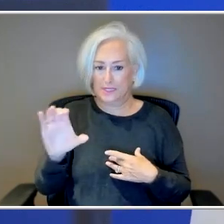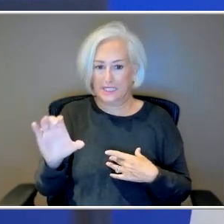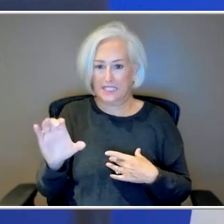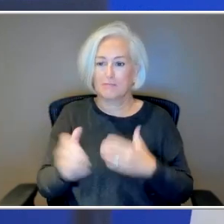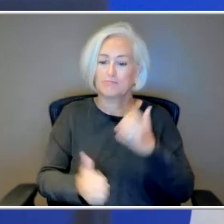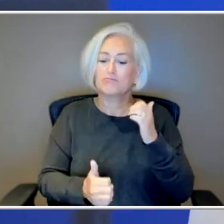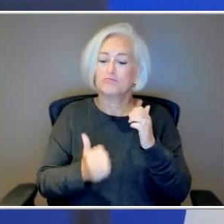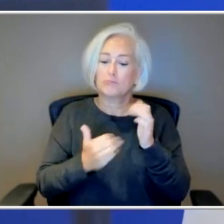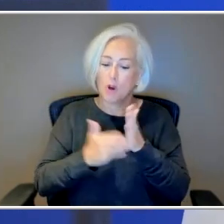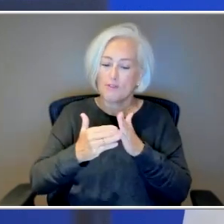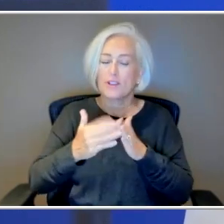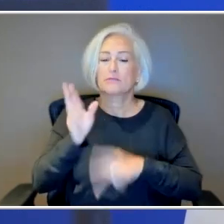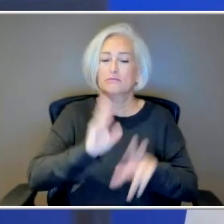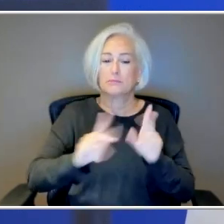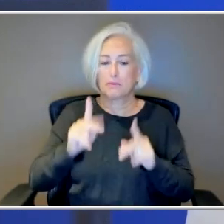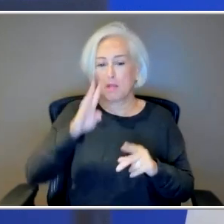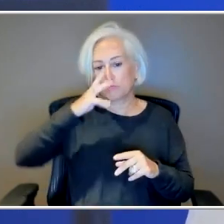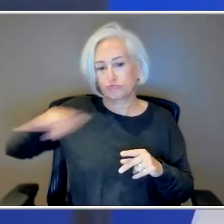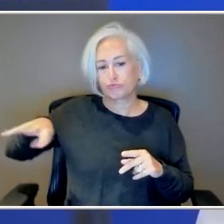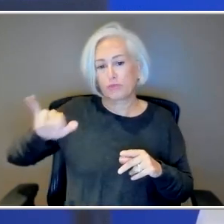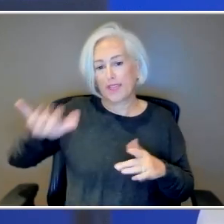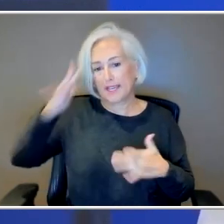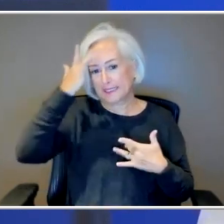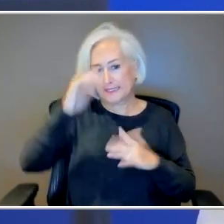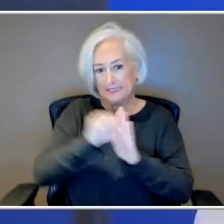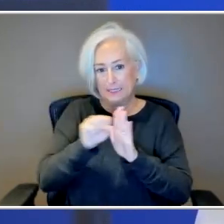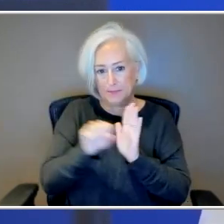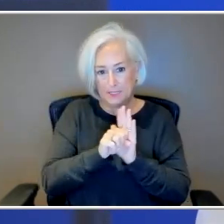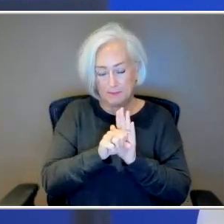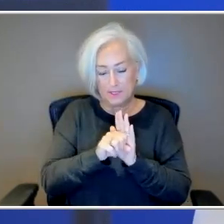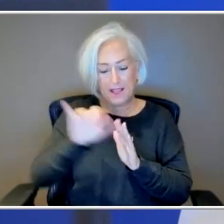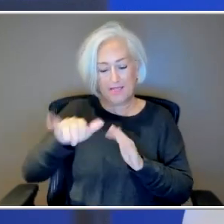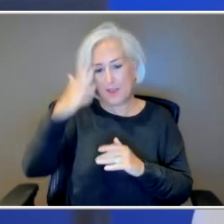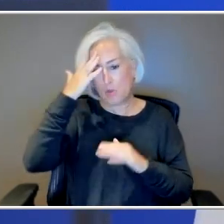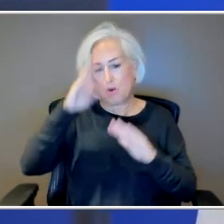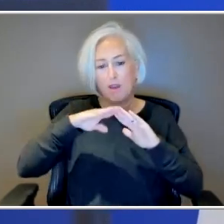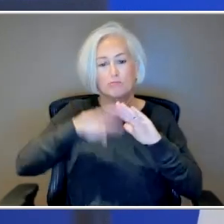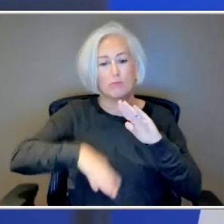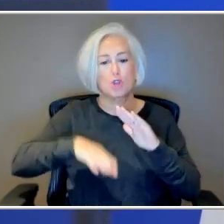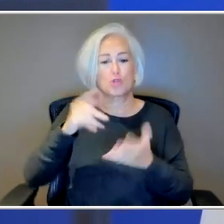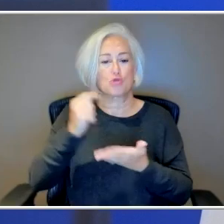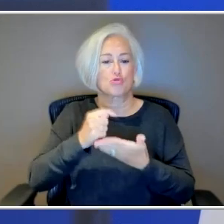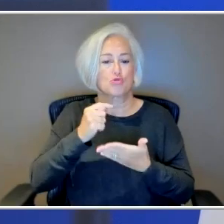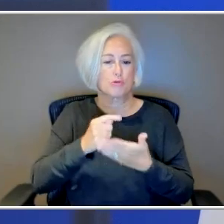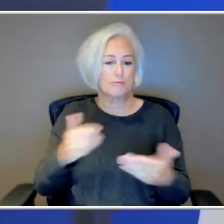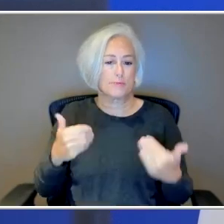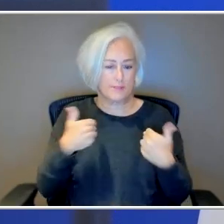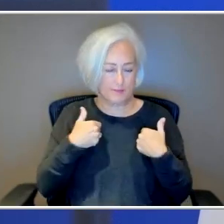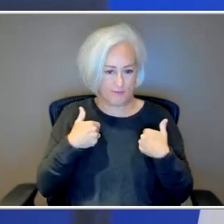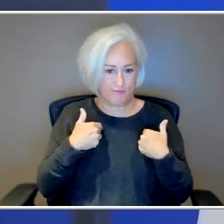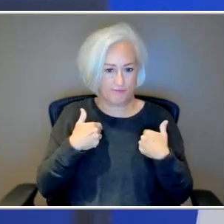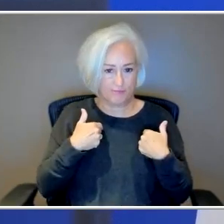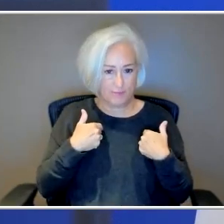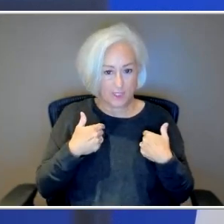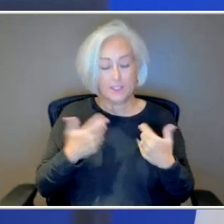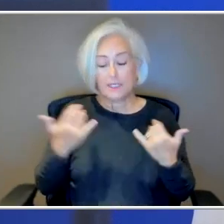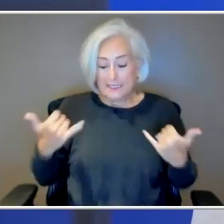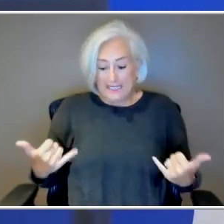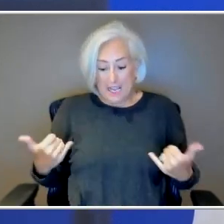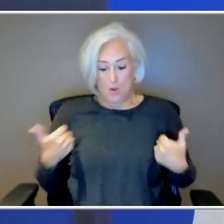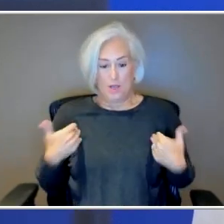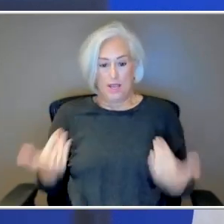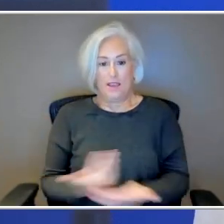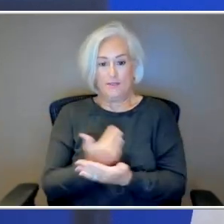unfortunately, undertreated patients, because what they read about, about these medications. We have now newer medications called